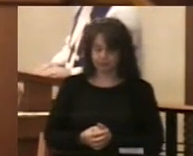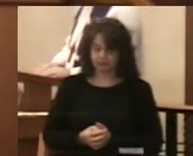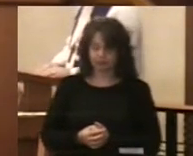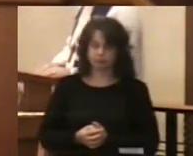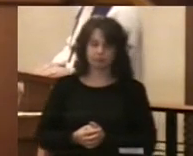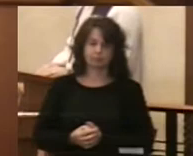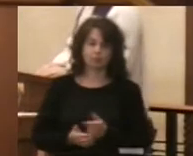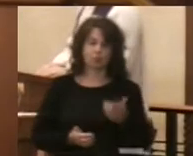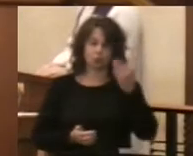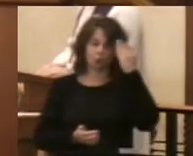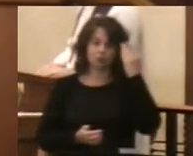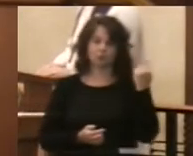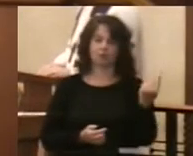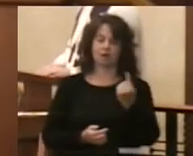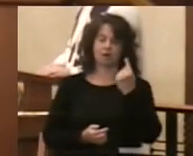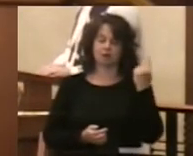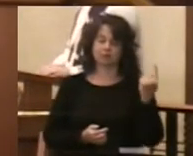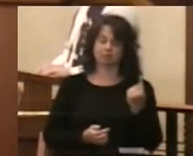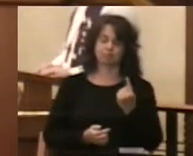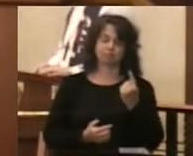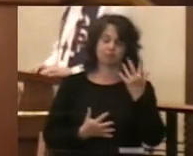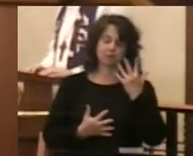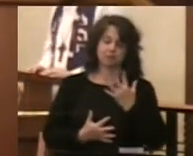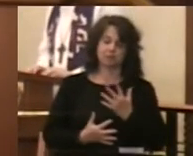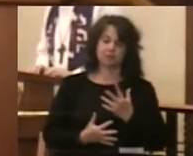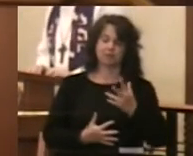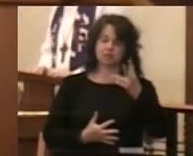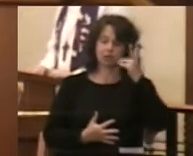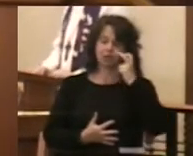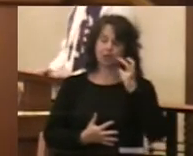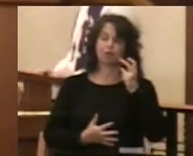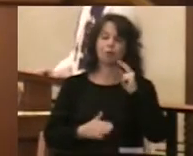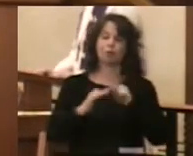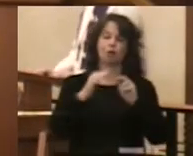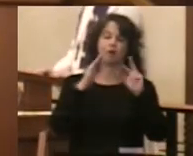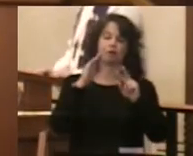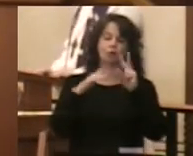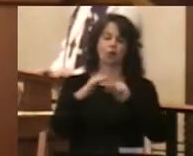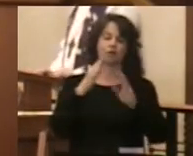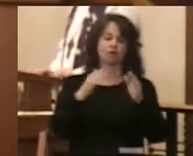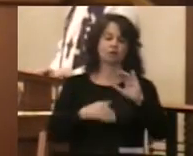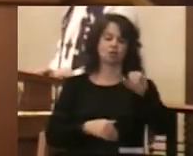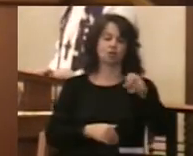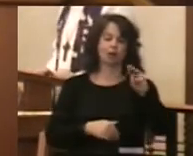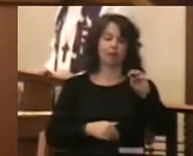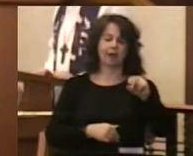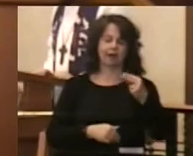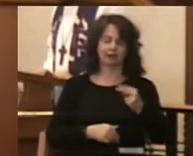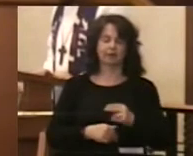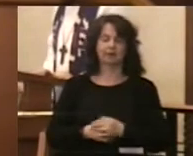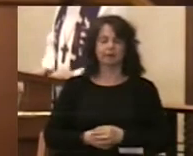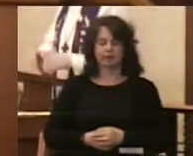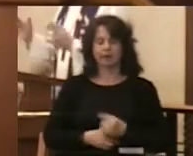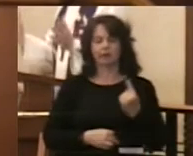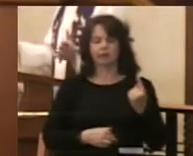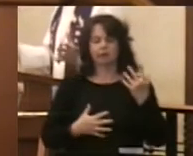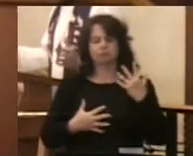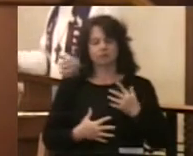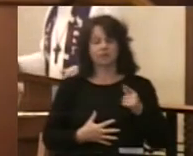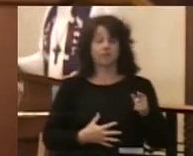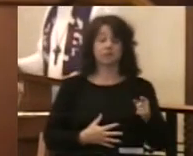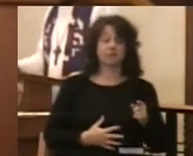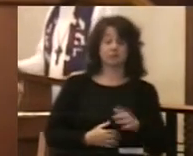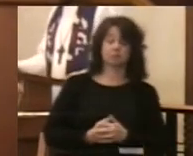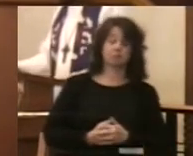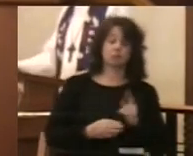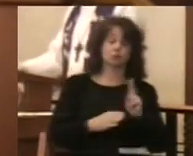You know, it is always a little daunting to hear from our pal, the prophet Jeremiah. It's always a little daunting. He's a colorful guy,